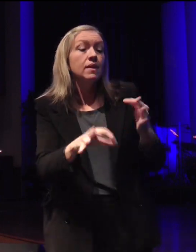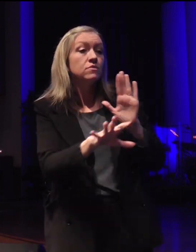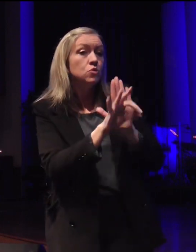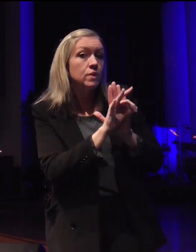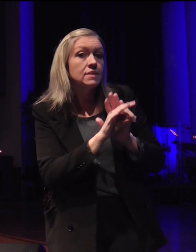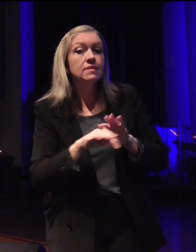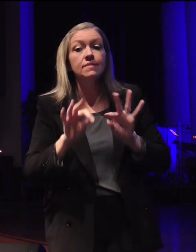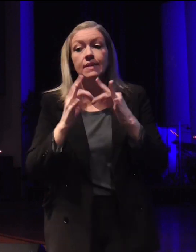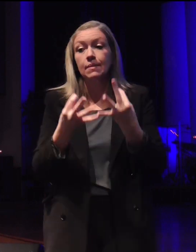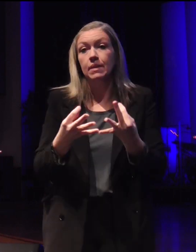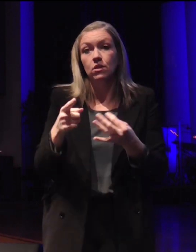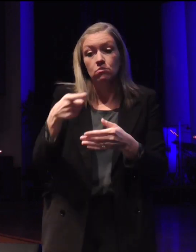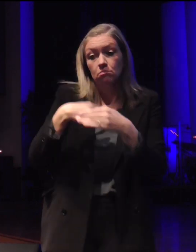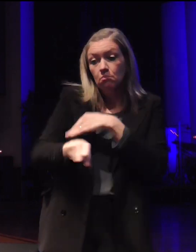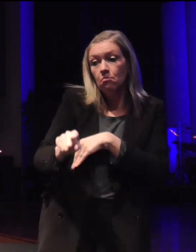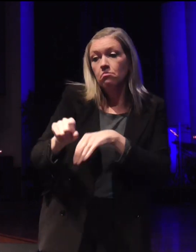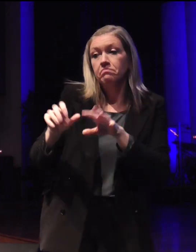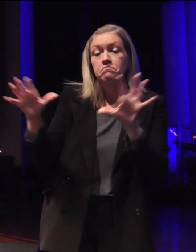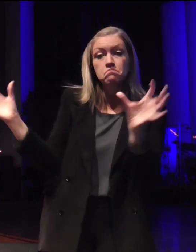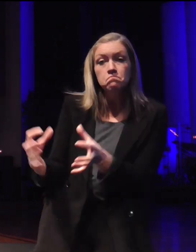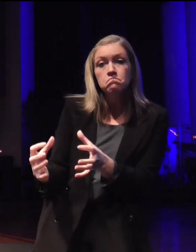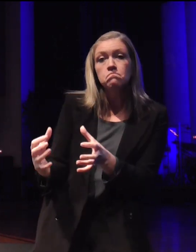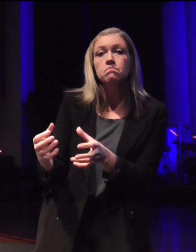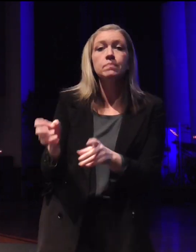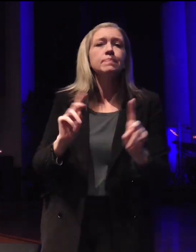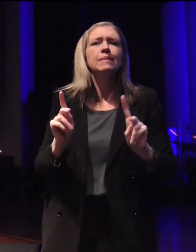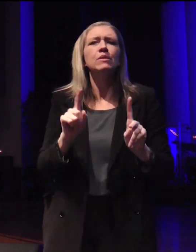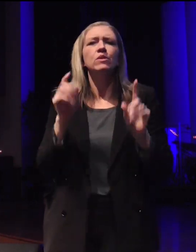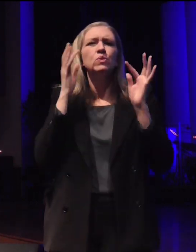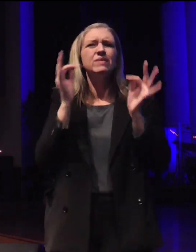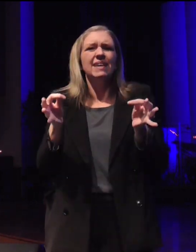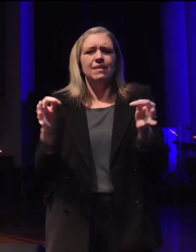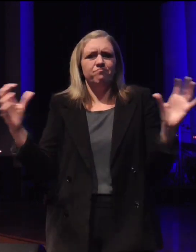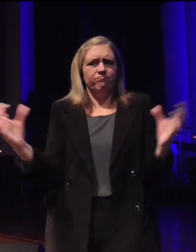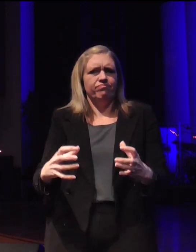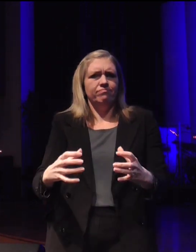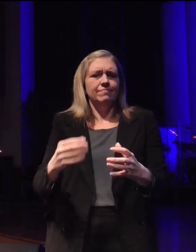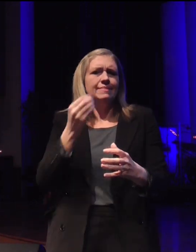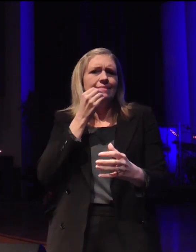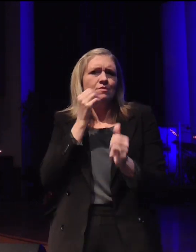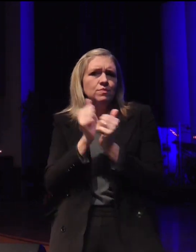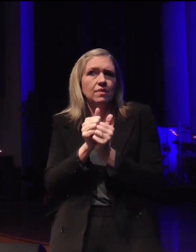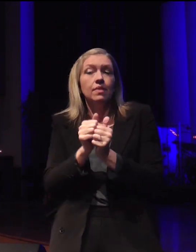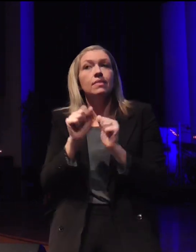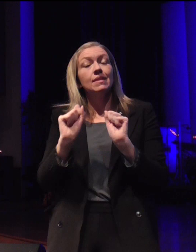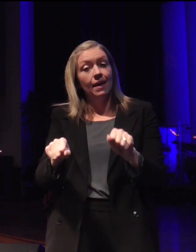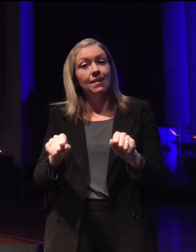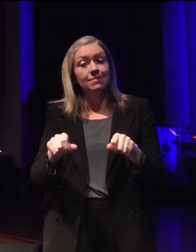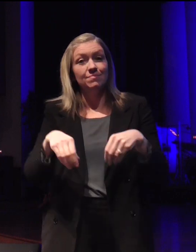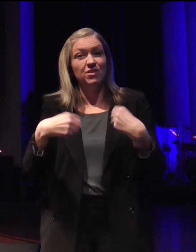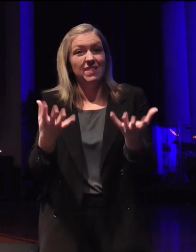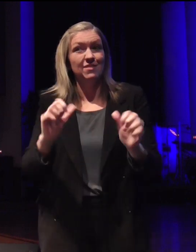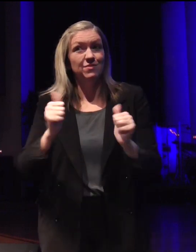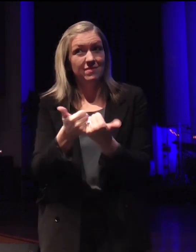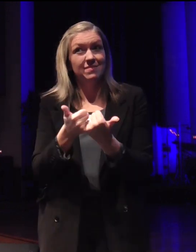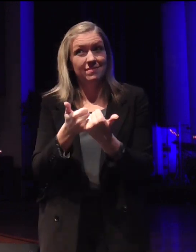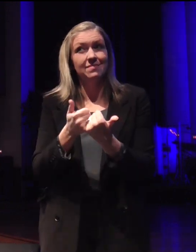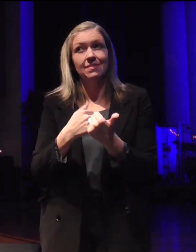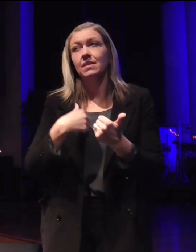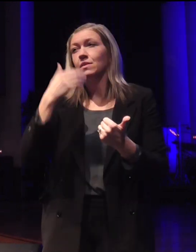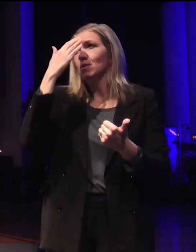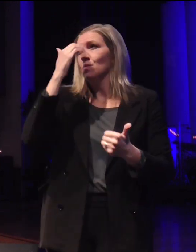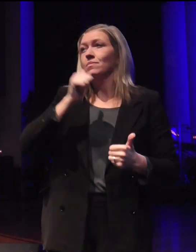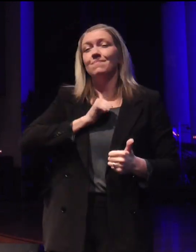or some group of people that you choose to be with. And this can pose a profound challenge. I know when I'm in those conversations,